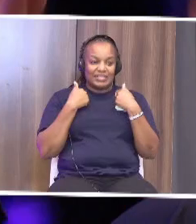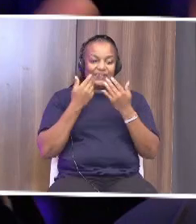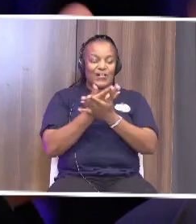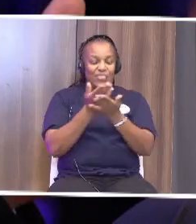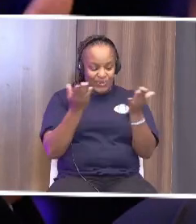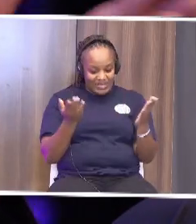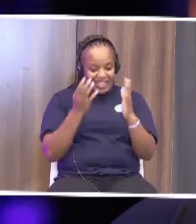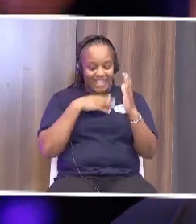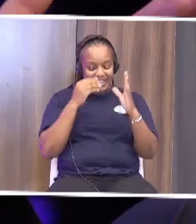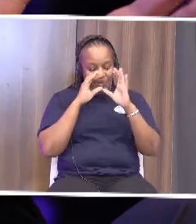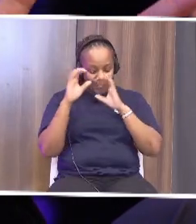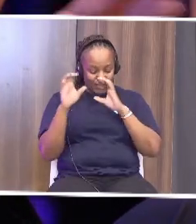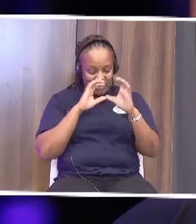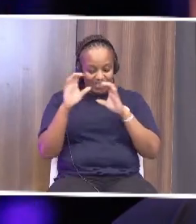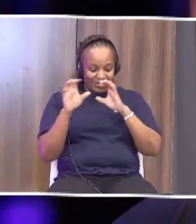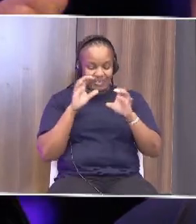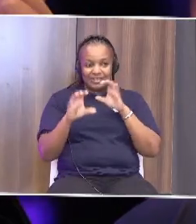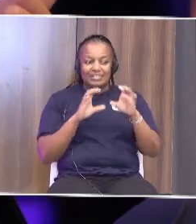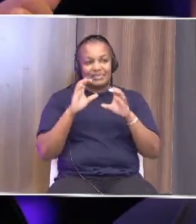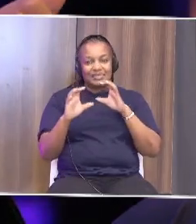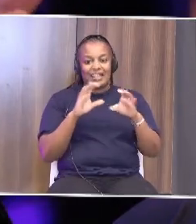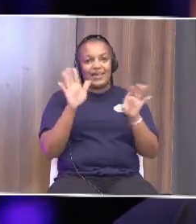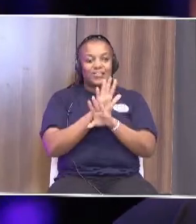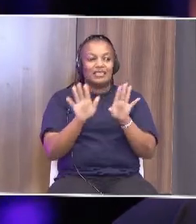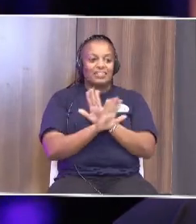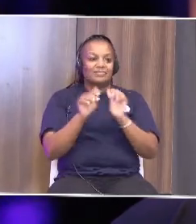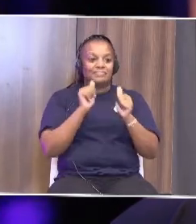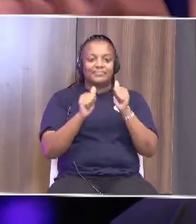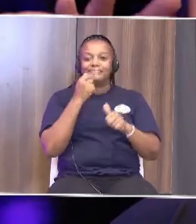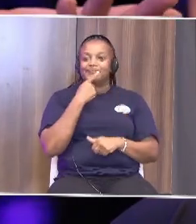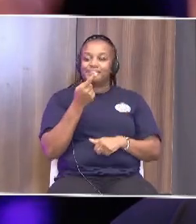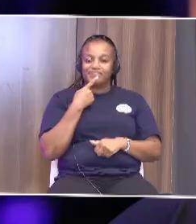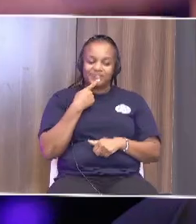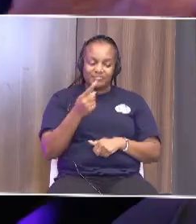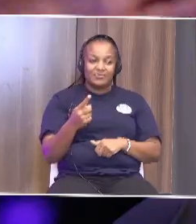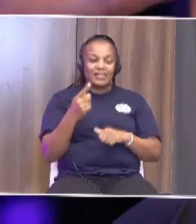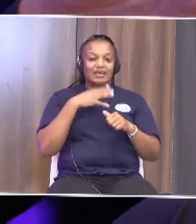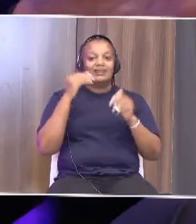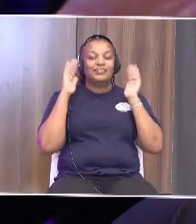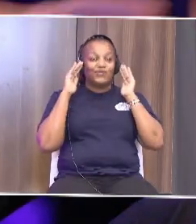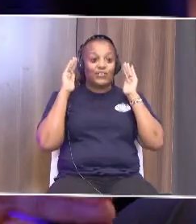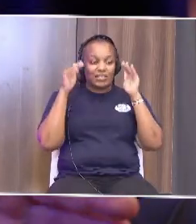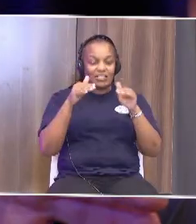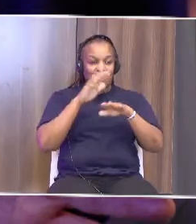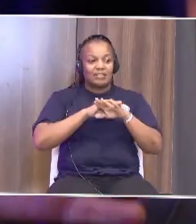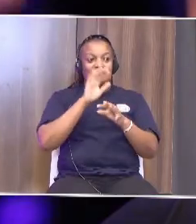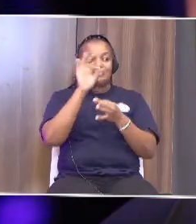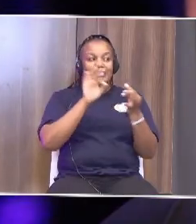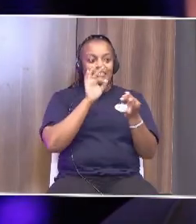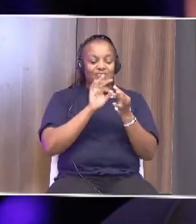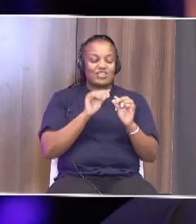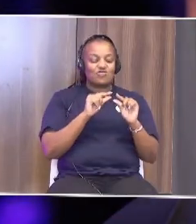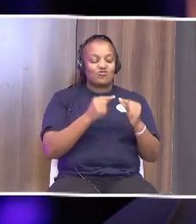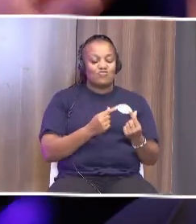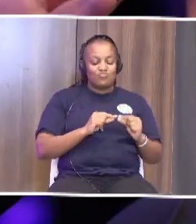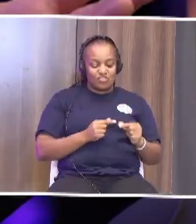and communicating everything that we said, and focusing in the specific groups. OBGYNs,